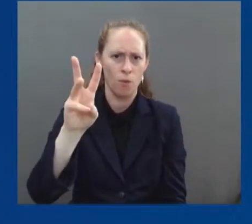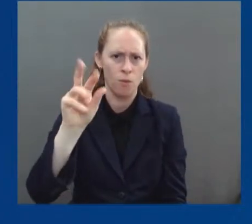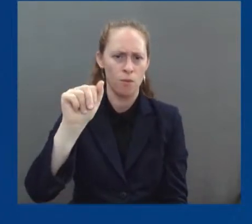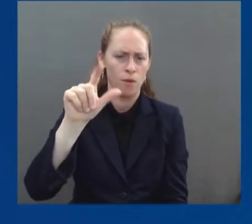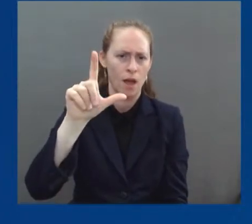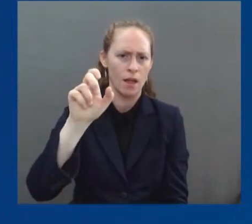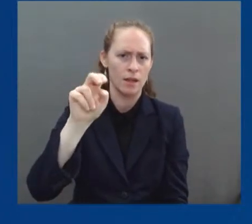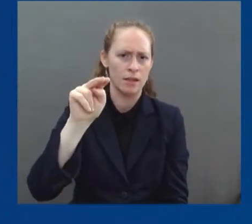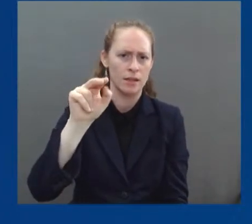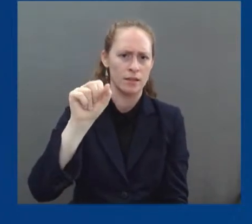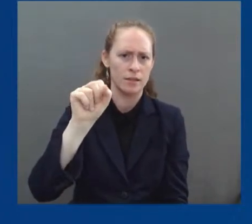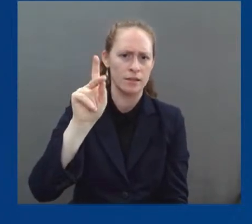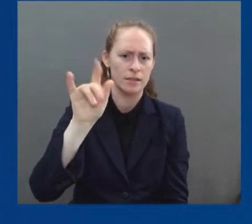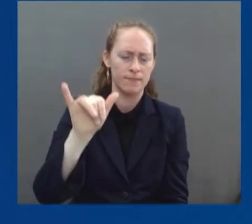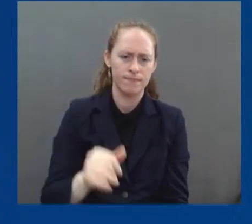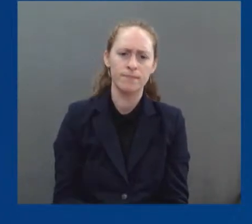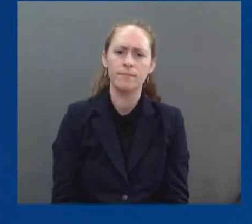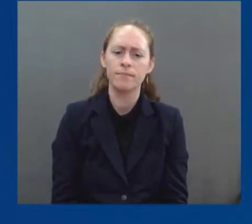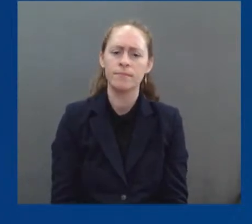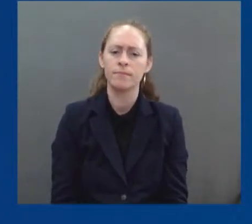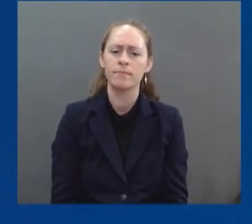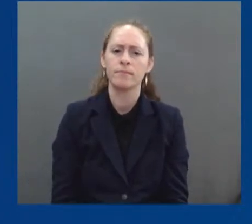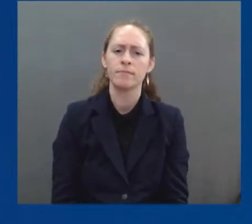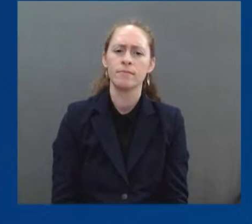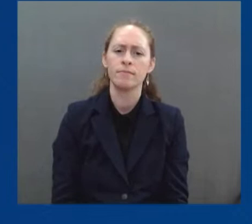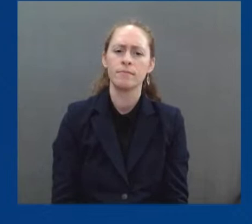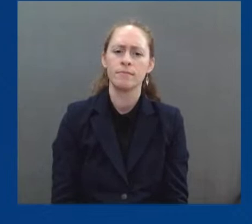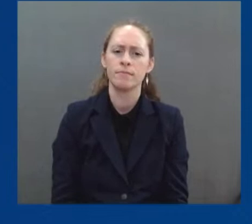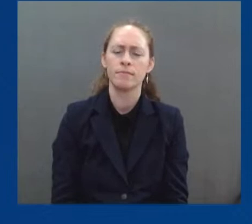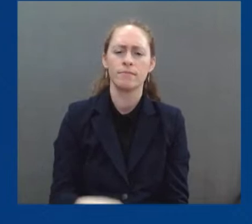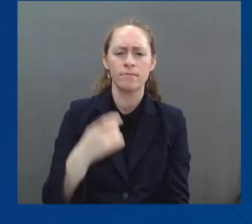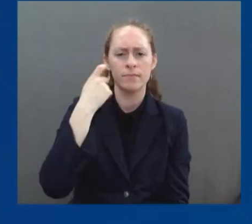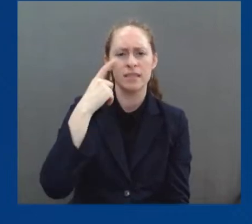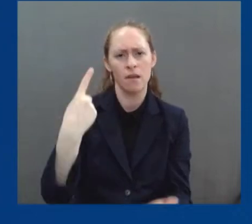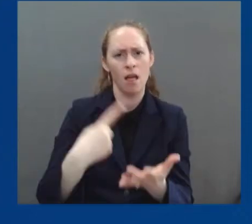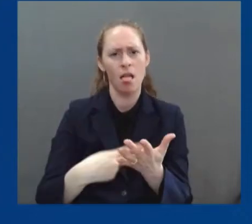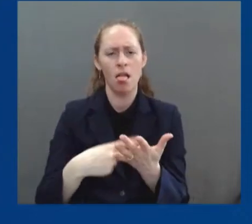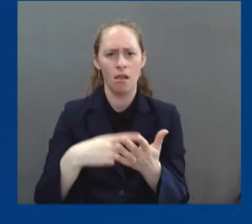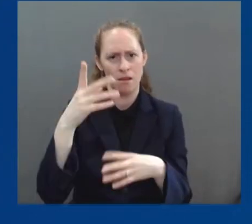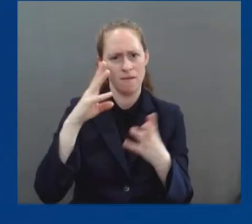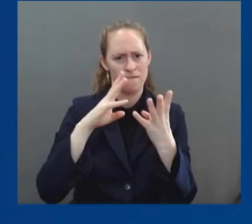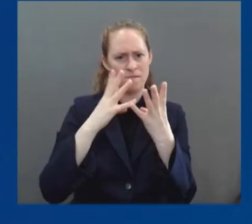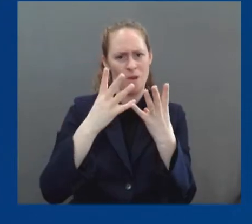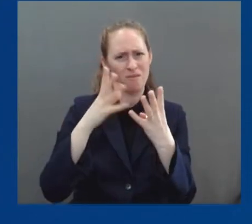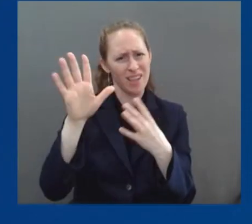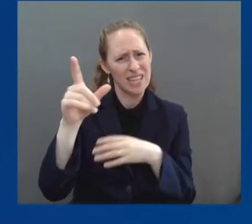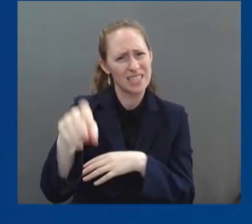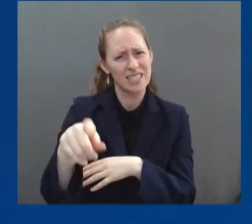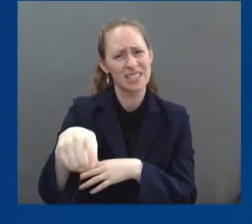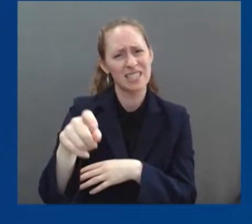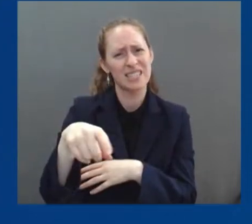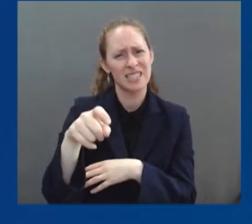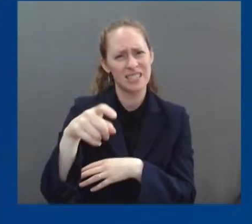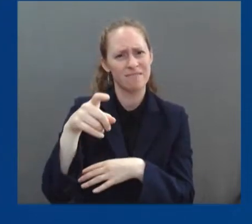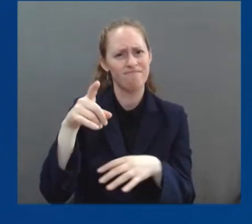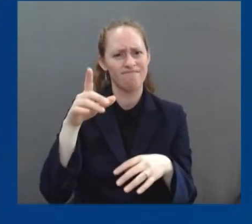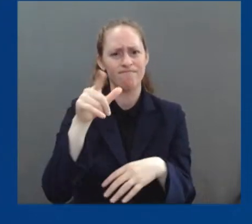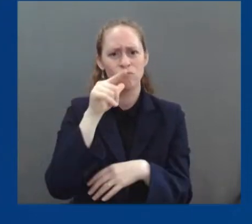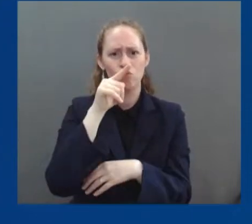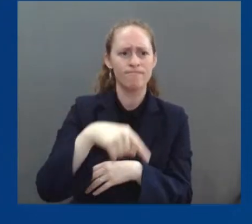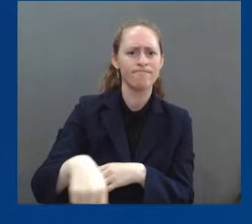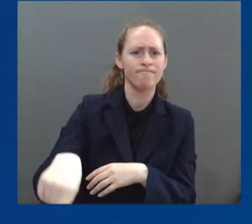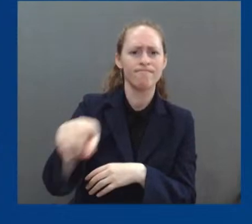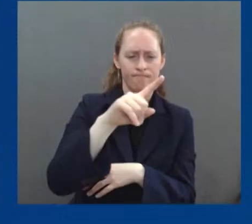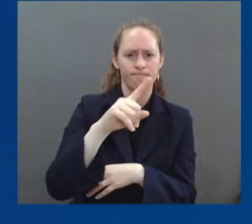for those 65 and up and 50 and up with underlying medical conditions. So does especially important